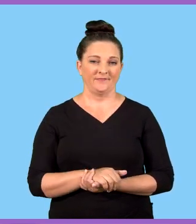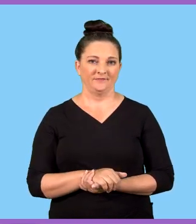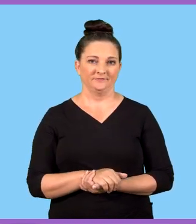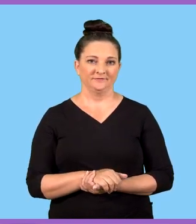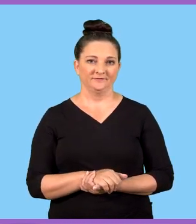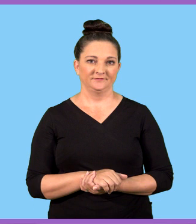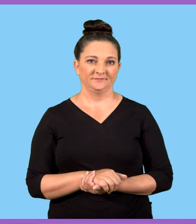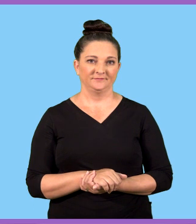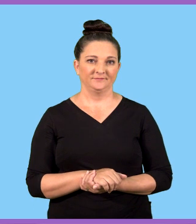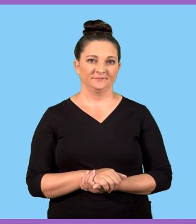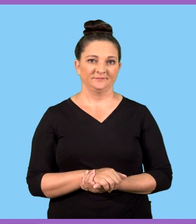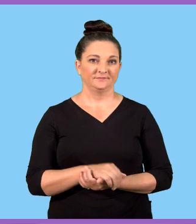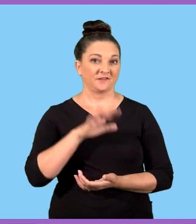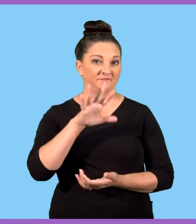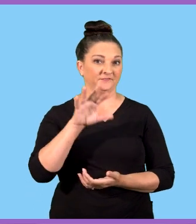55,